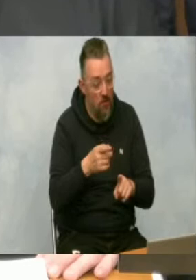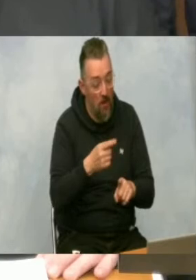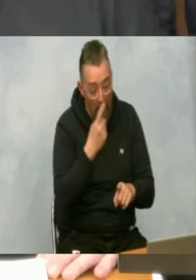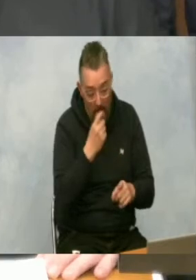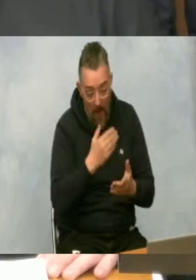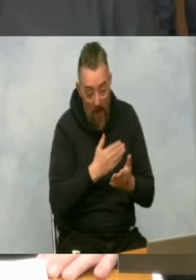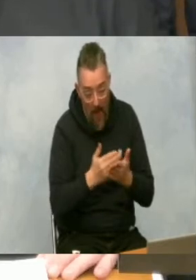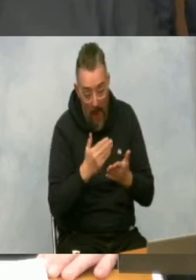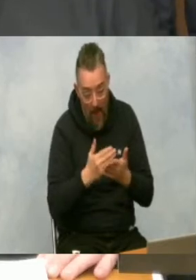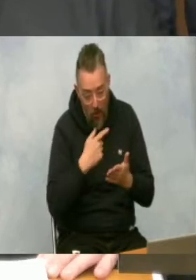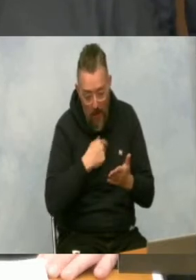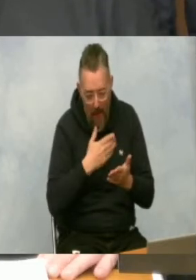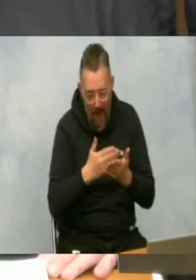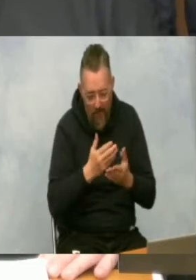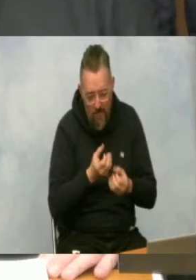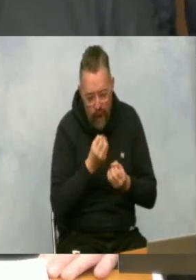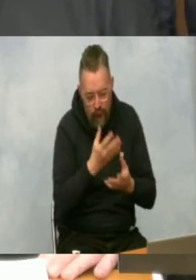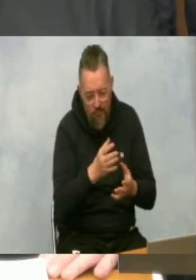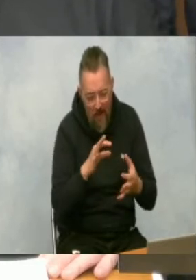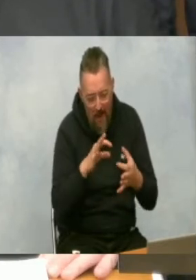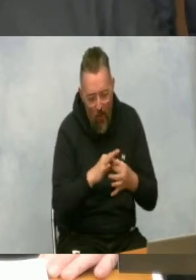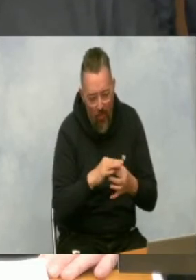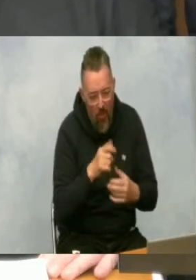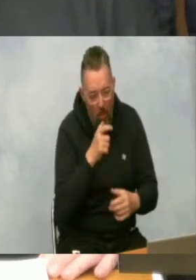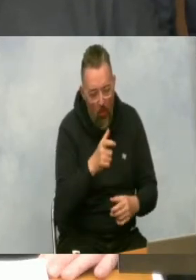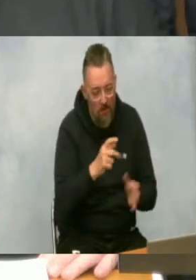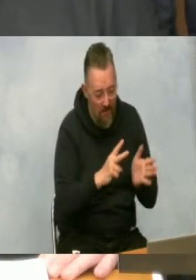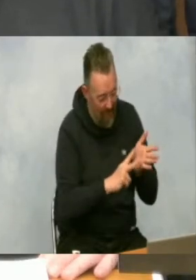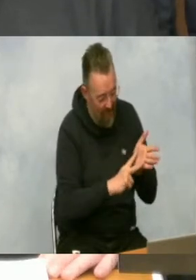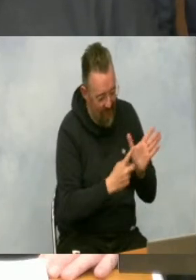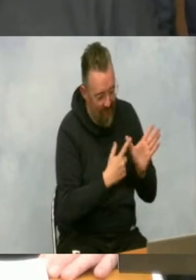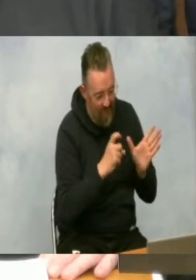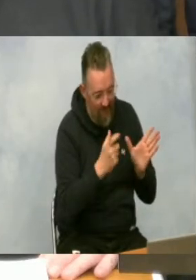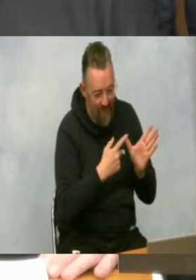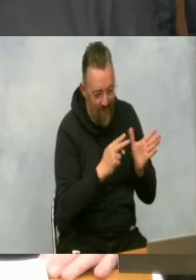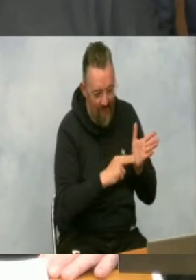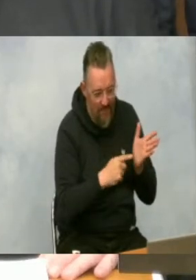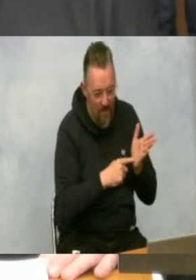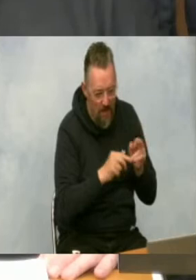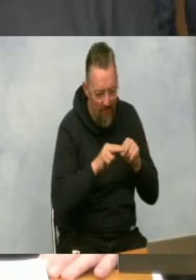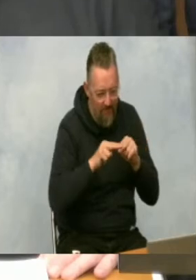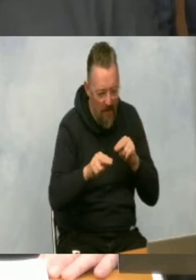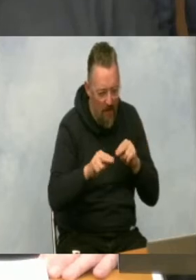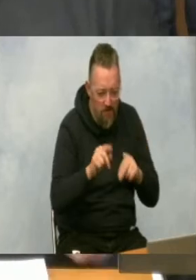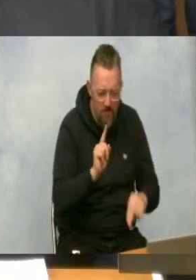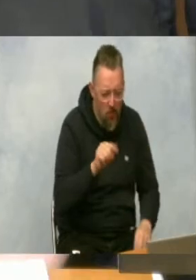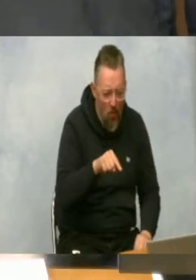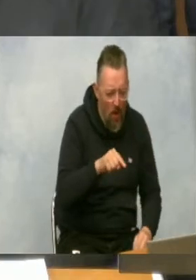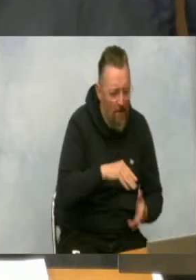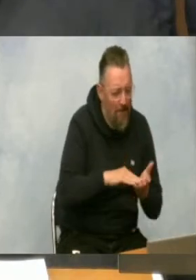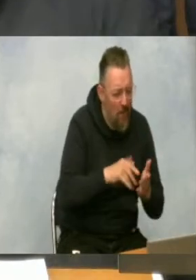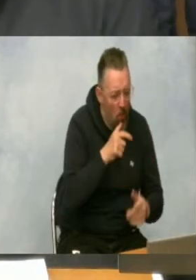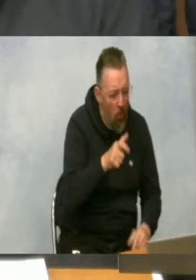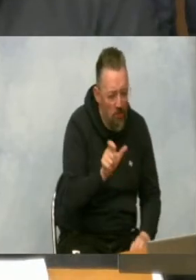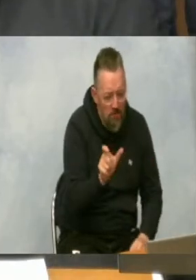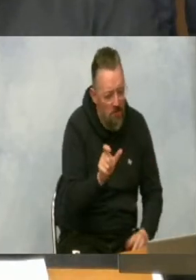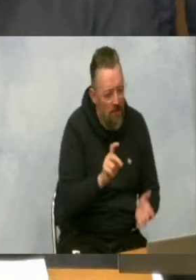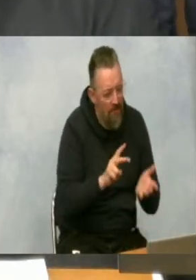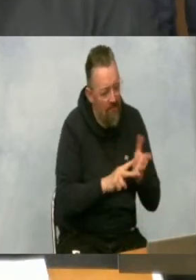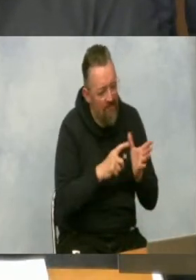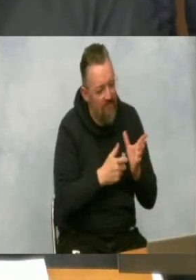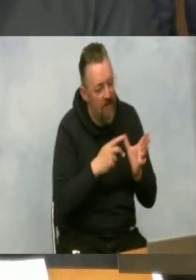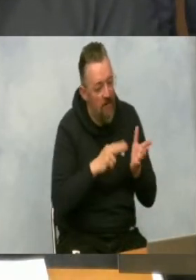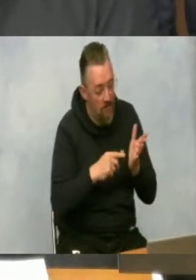be offered around the use of the word vacant in terms of the property, and wondering whether